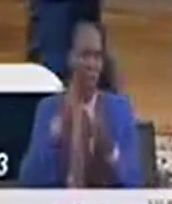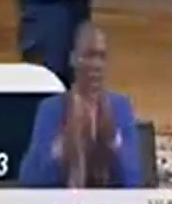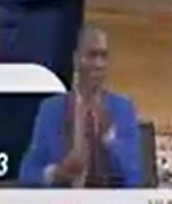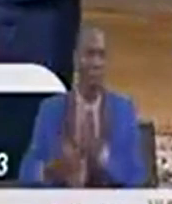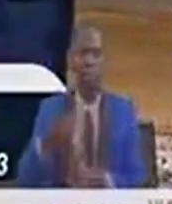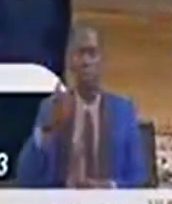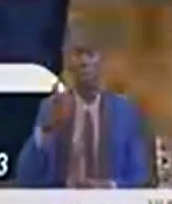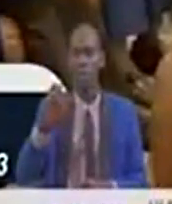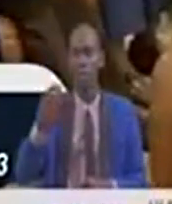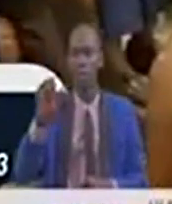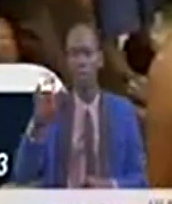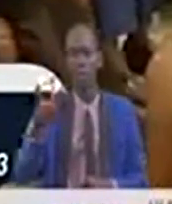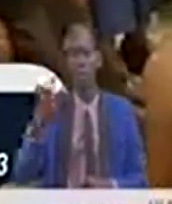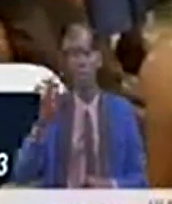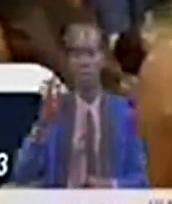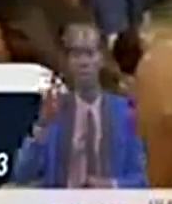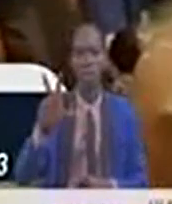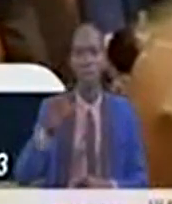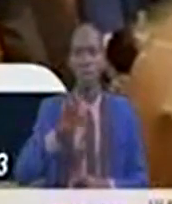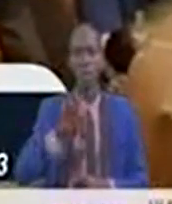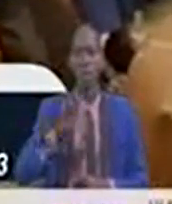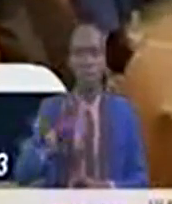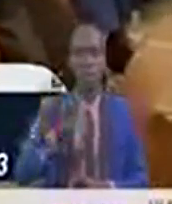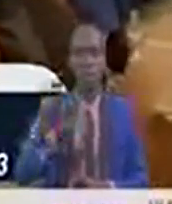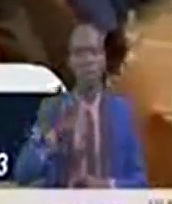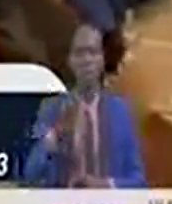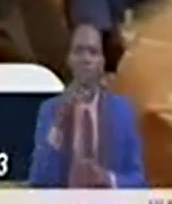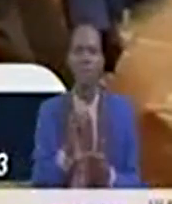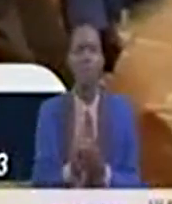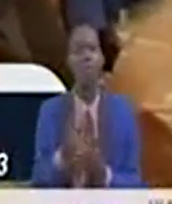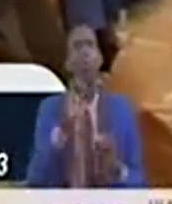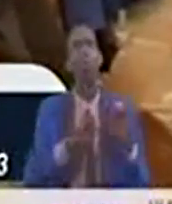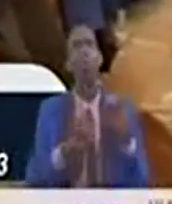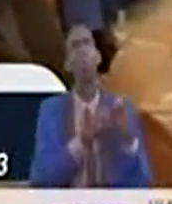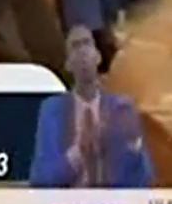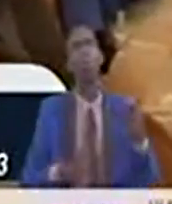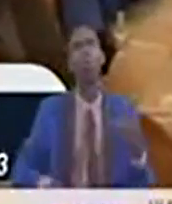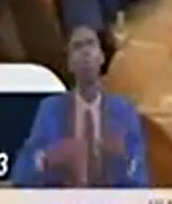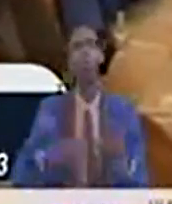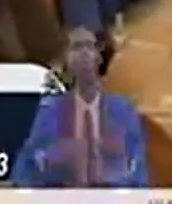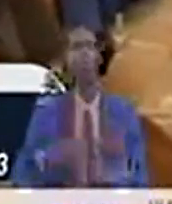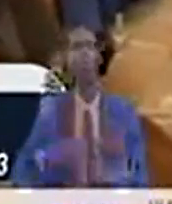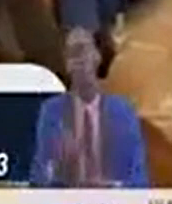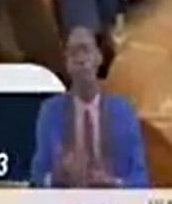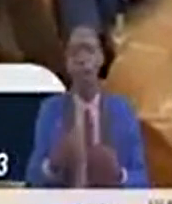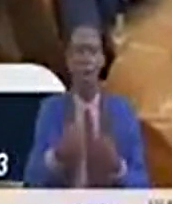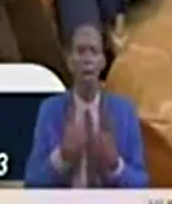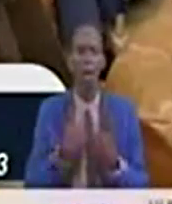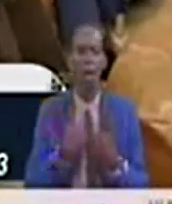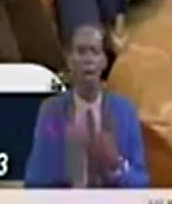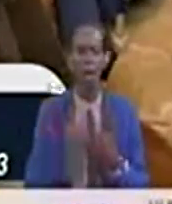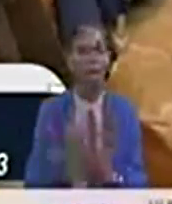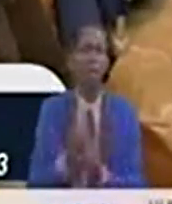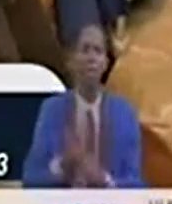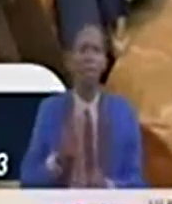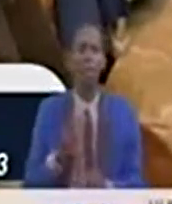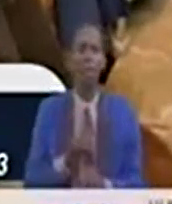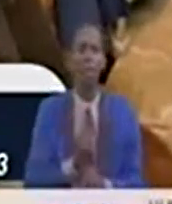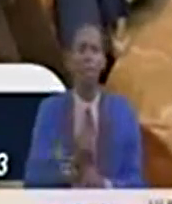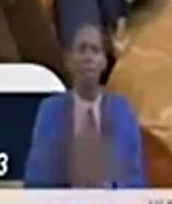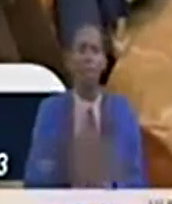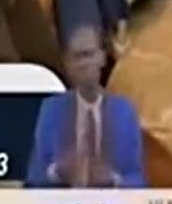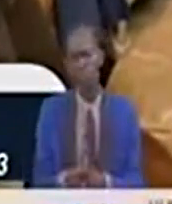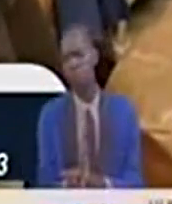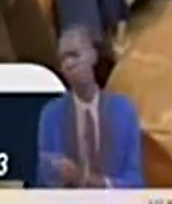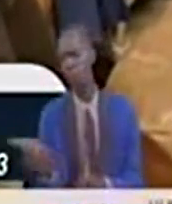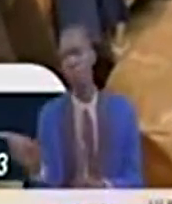it says, O Lord, why hast thou made us to err from thy ways?